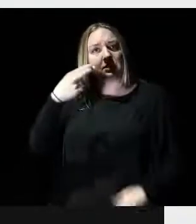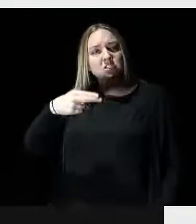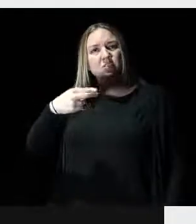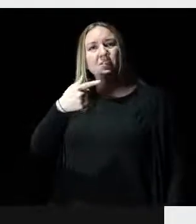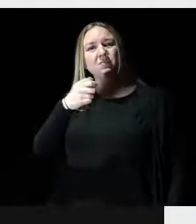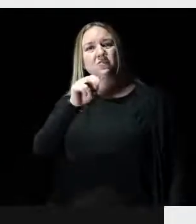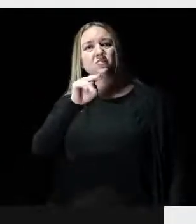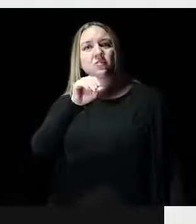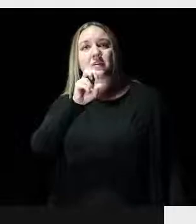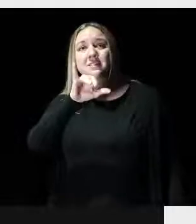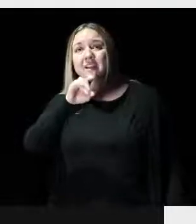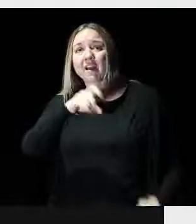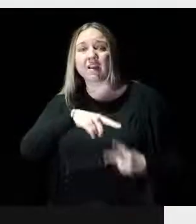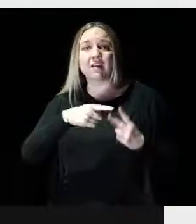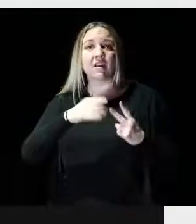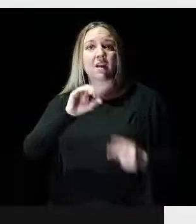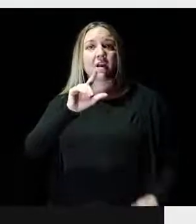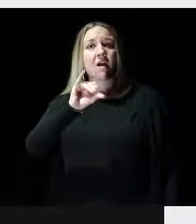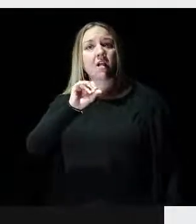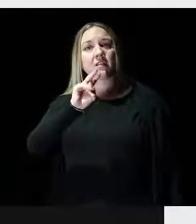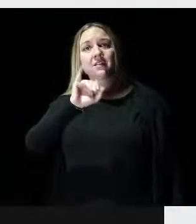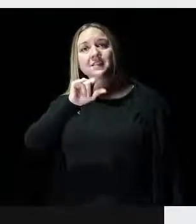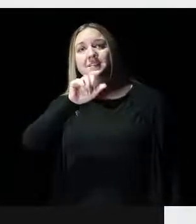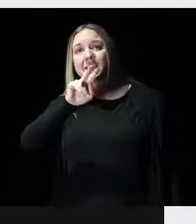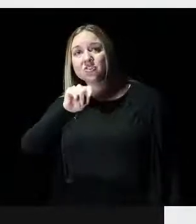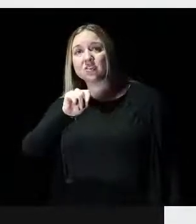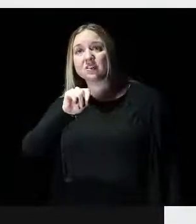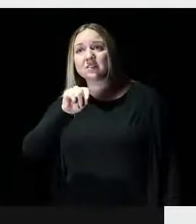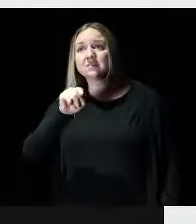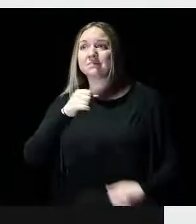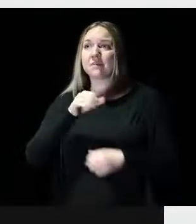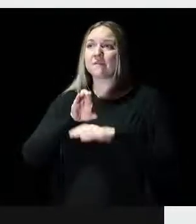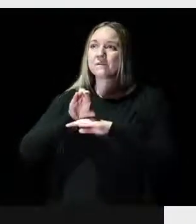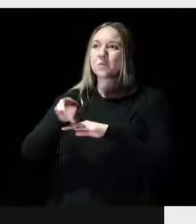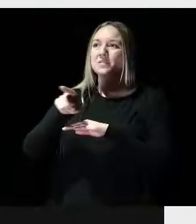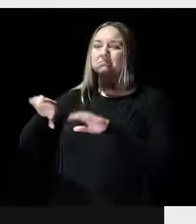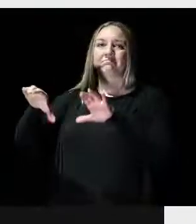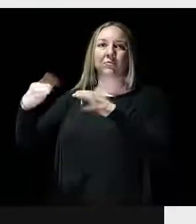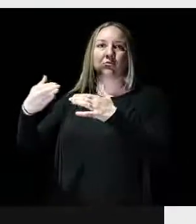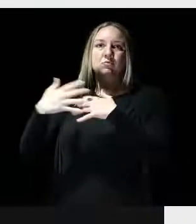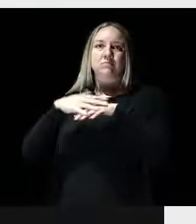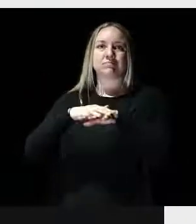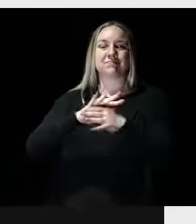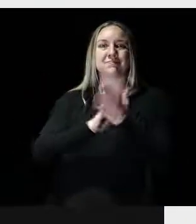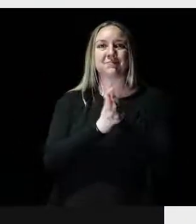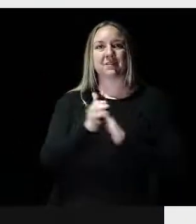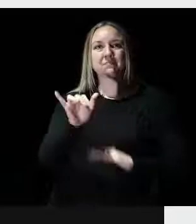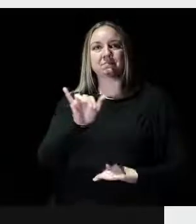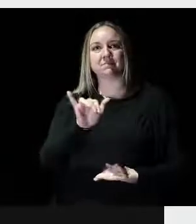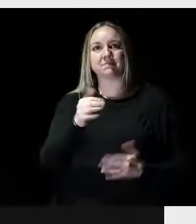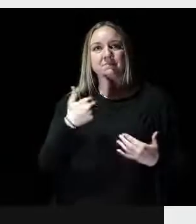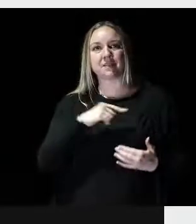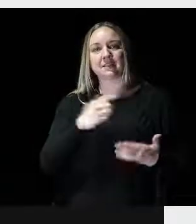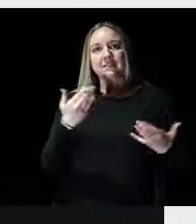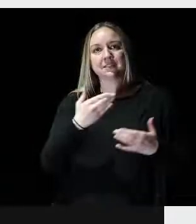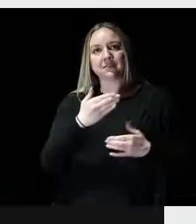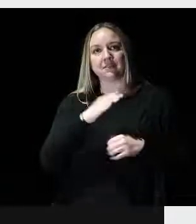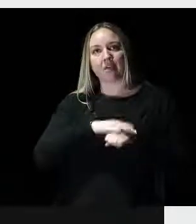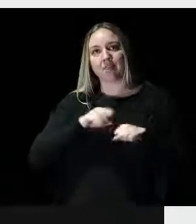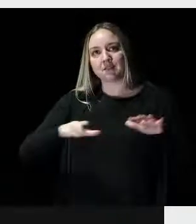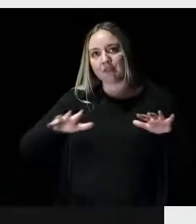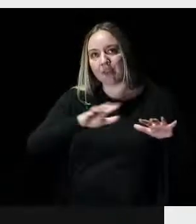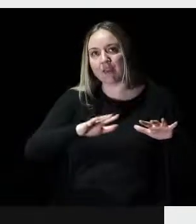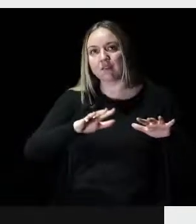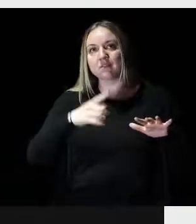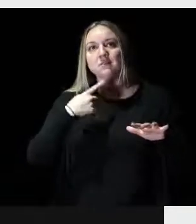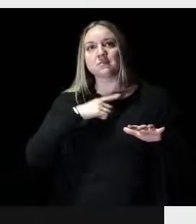genocide, colonization, and assimilation of these indigenous peoples that took place on this land. Mindful of these histories, we work